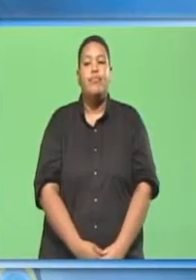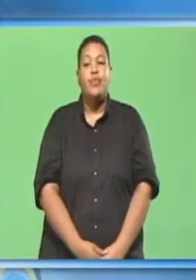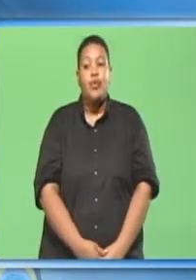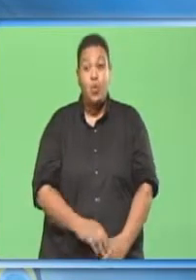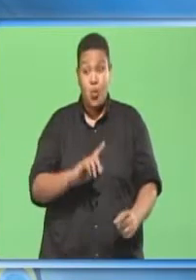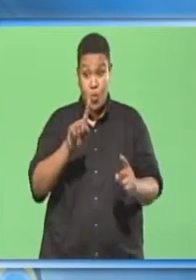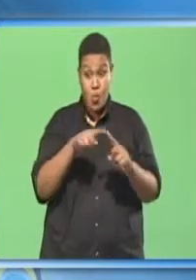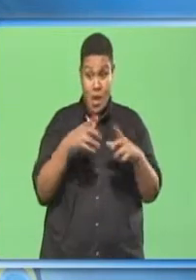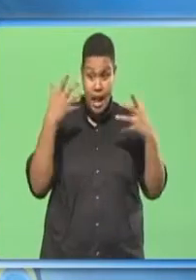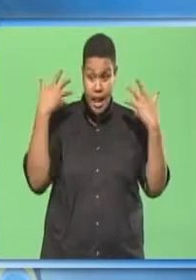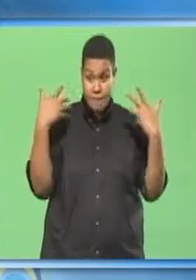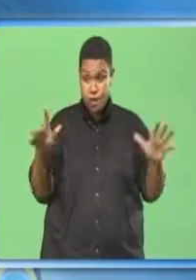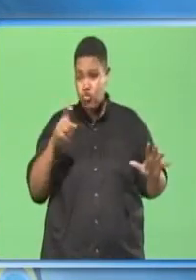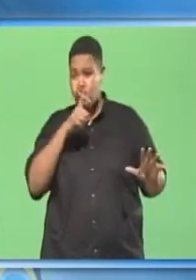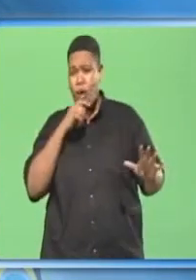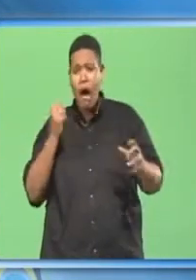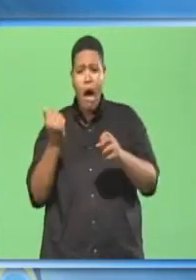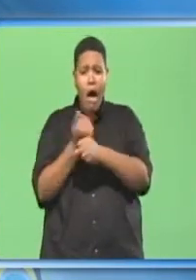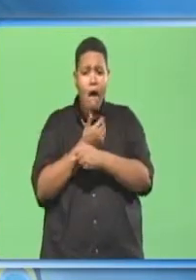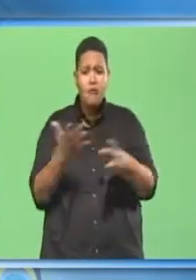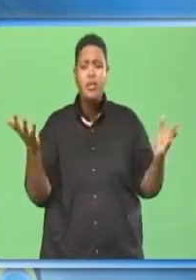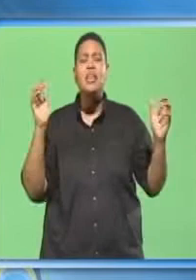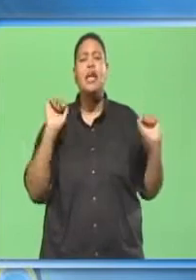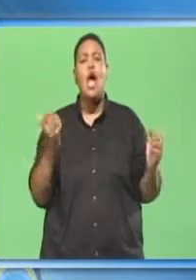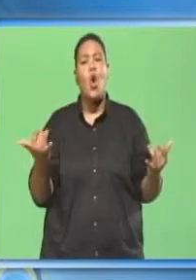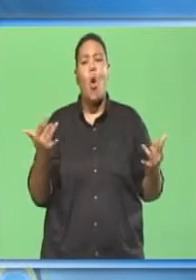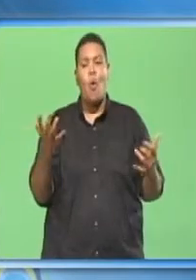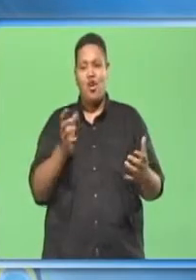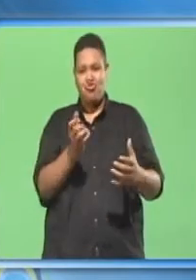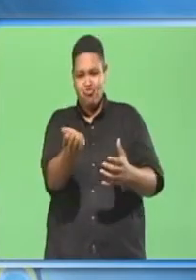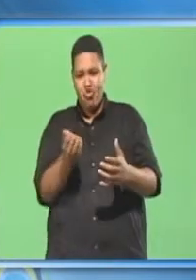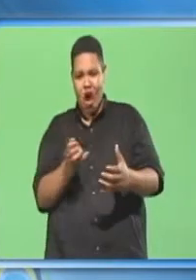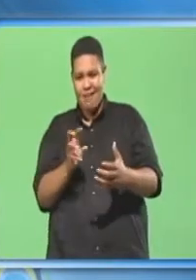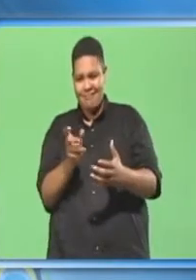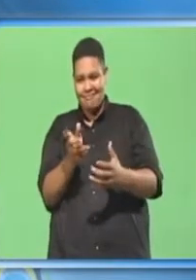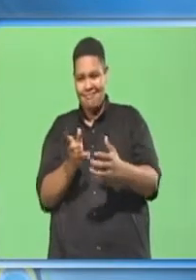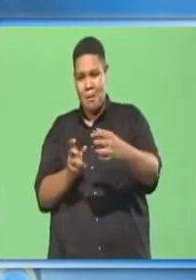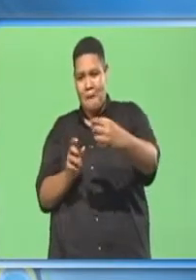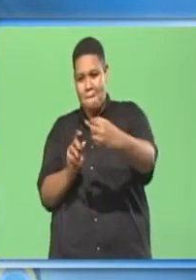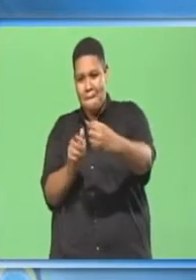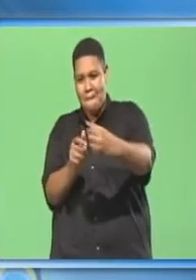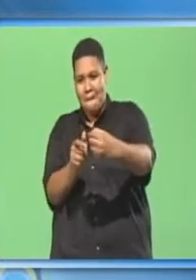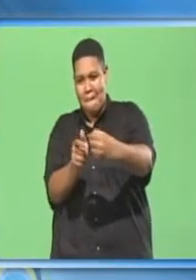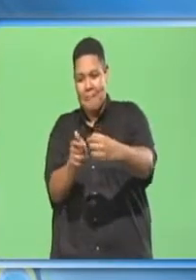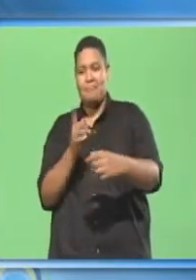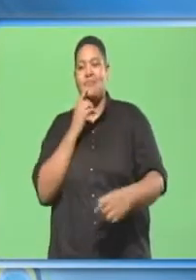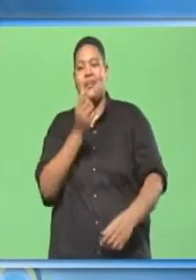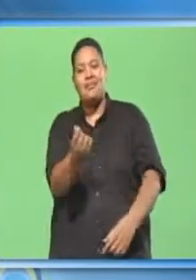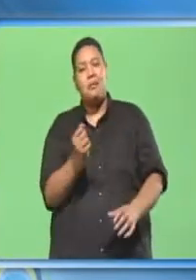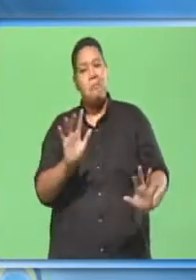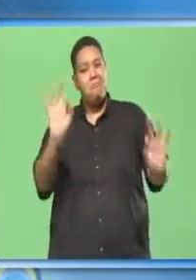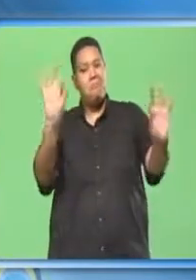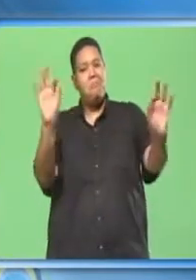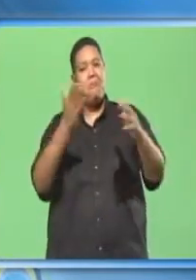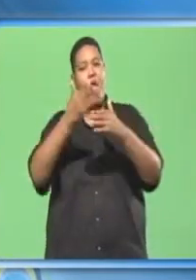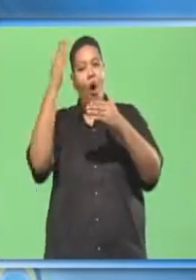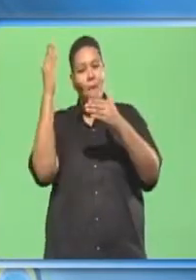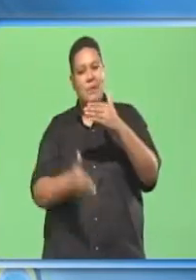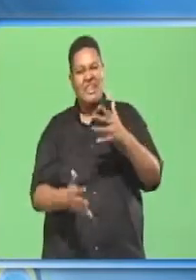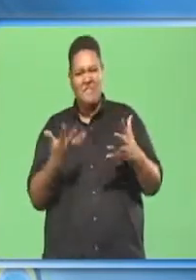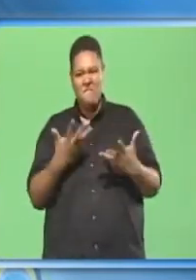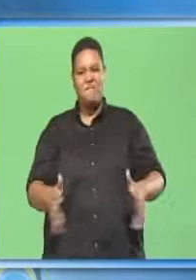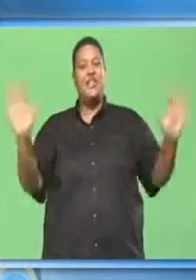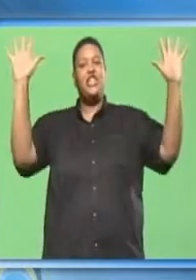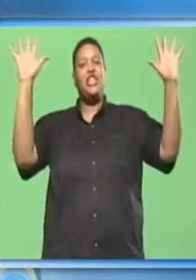When the lacquer is completely dry, you can now screw on the knob to the drawer front to complete the night table.